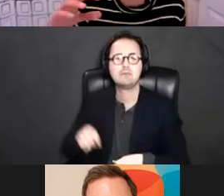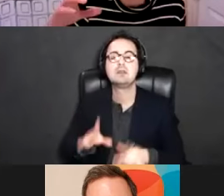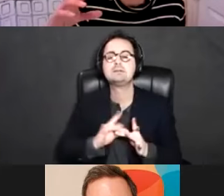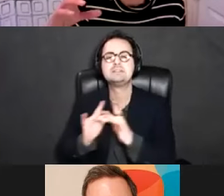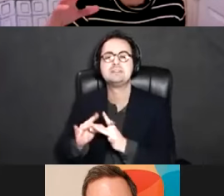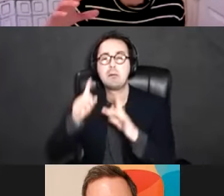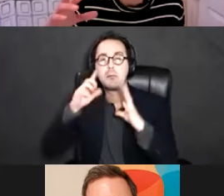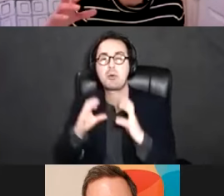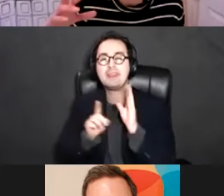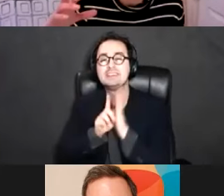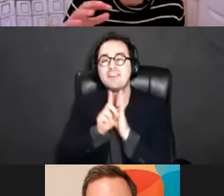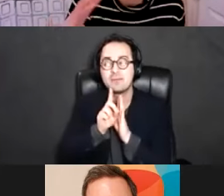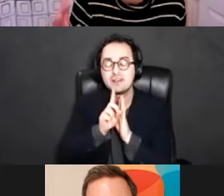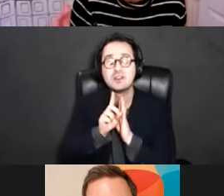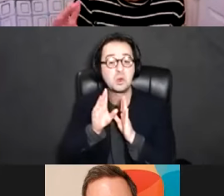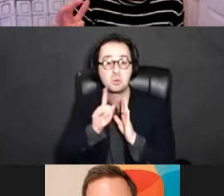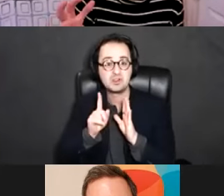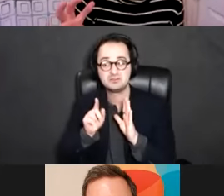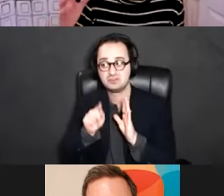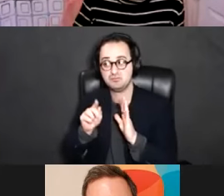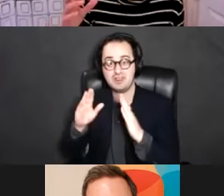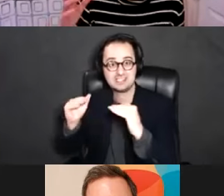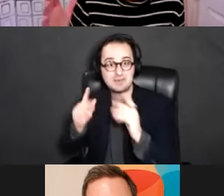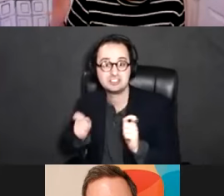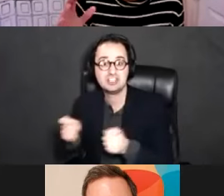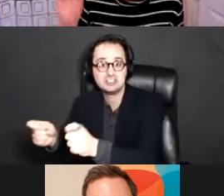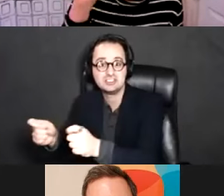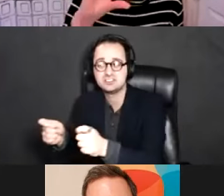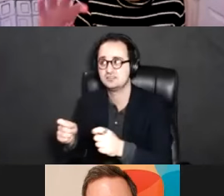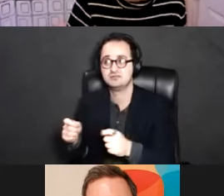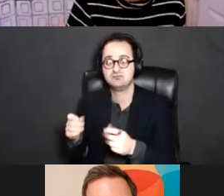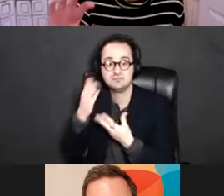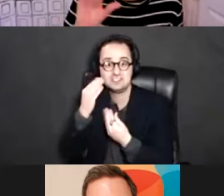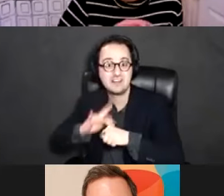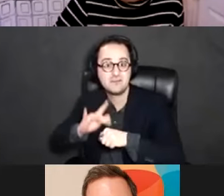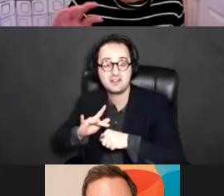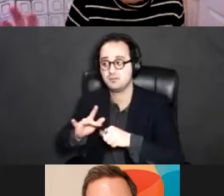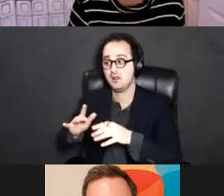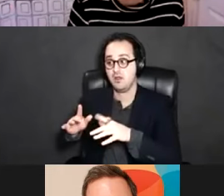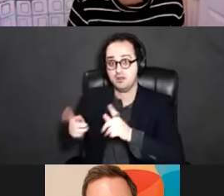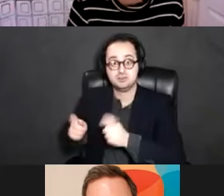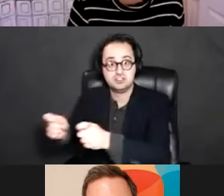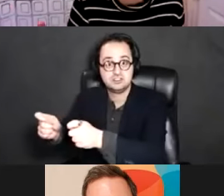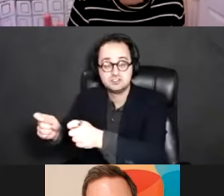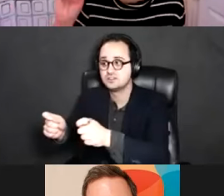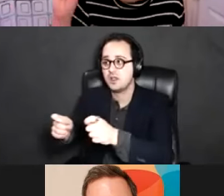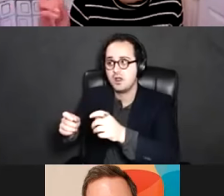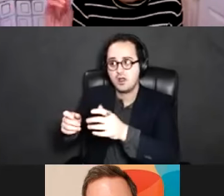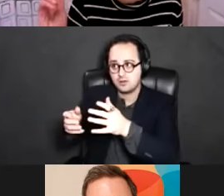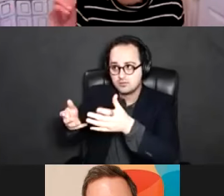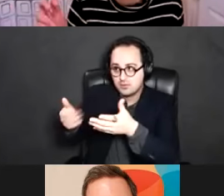development, do you expect changes, or is there any data? Are the changes on these identified tracts that